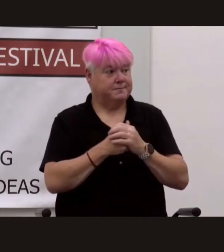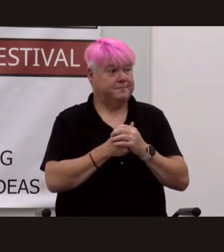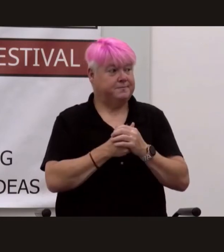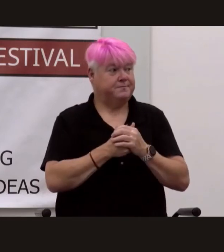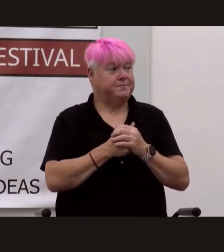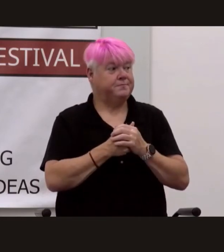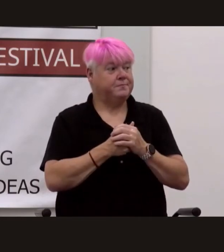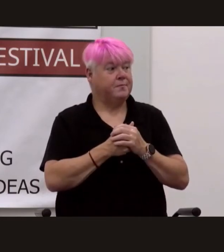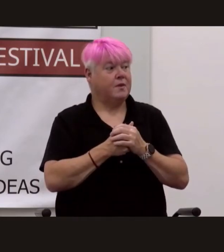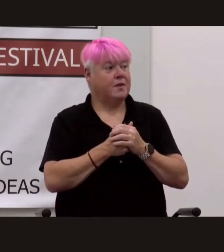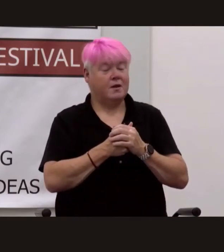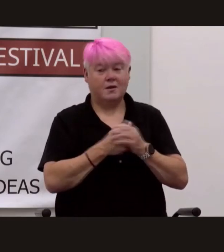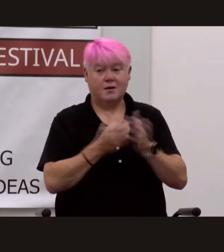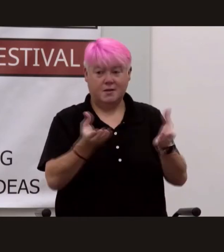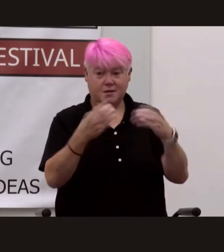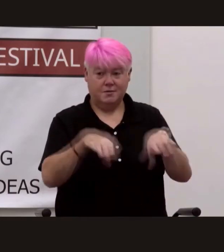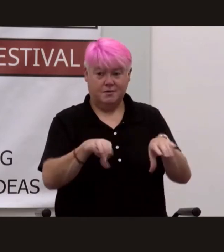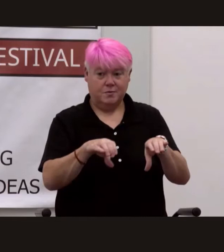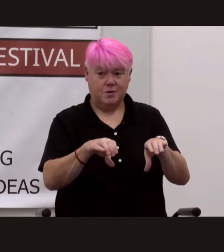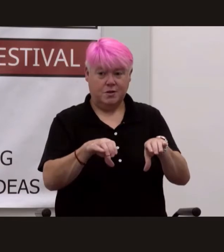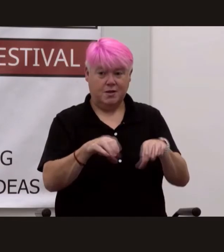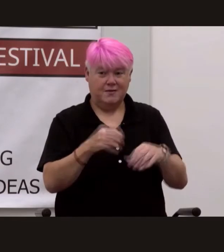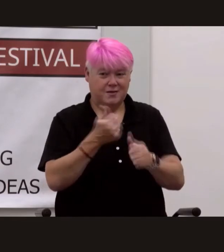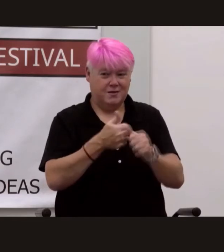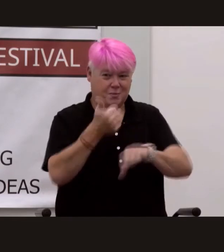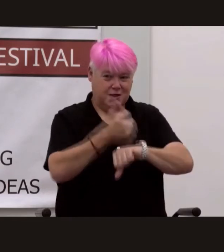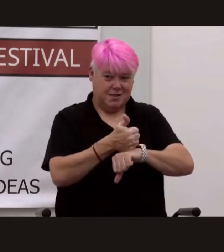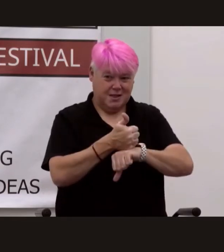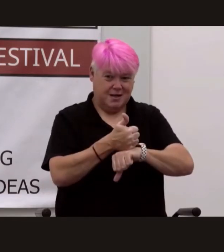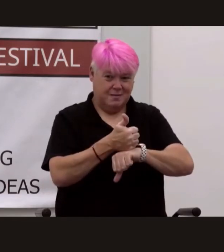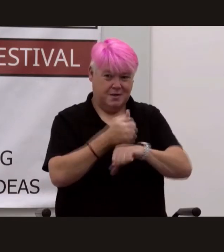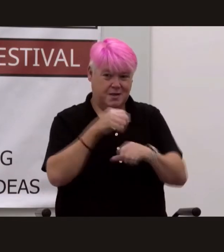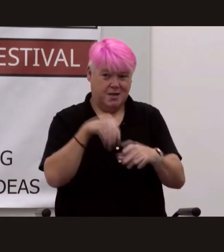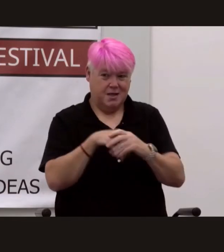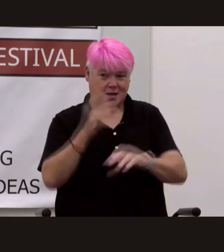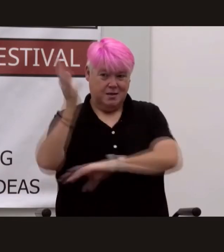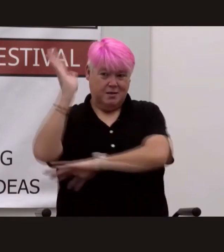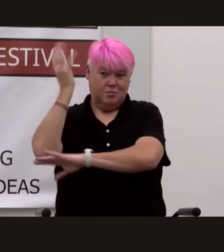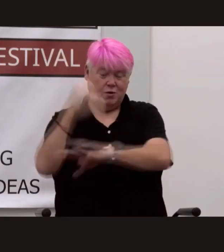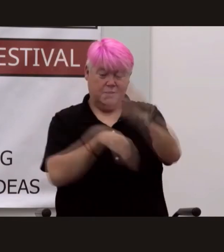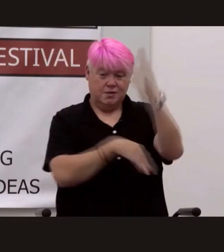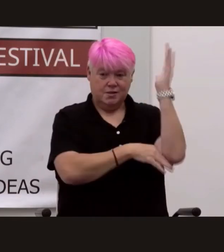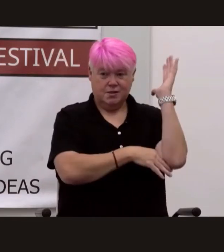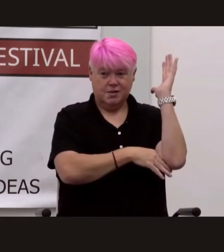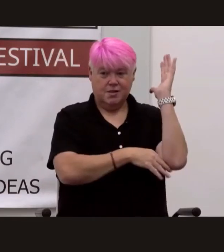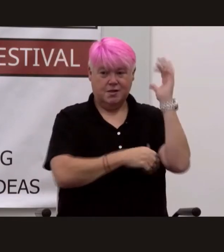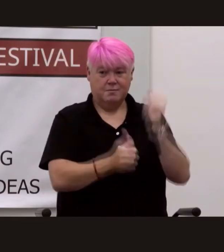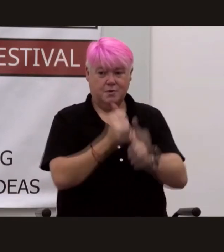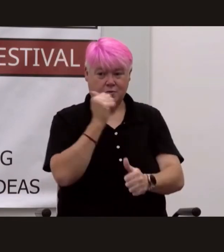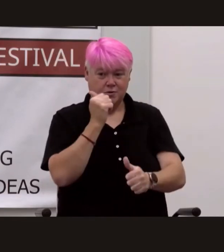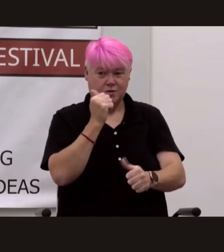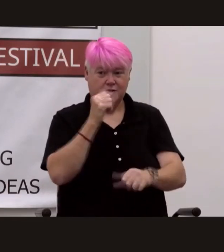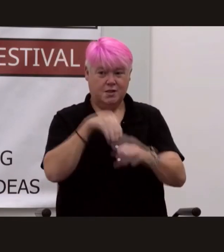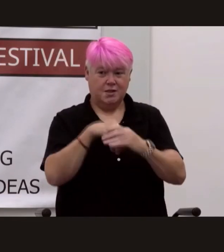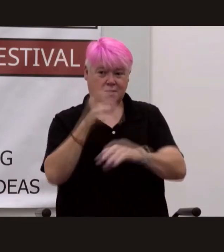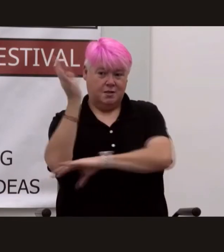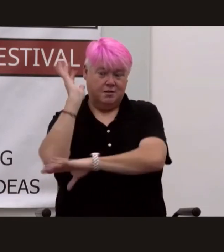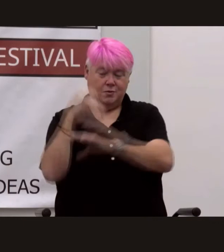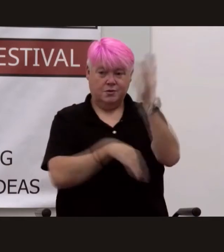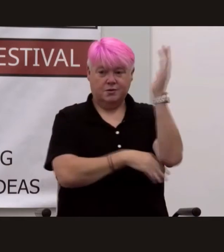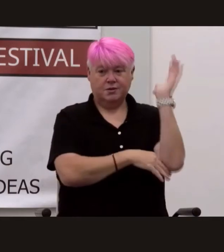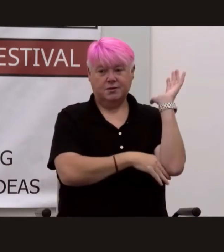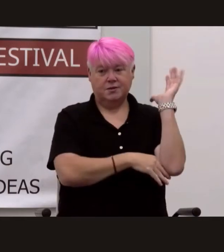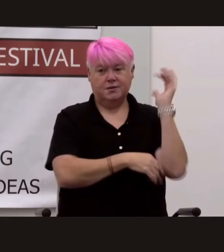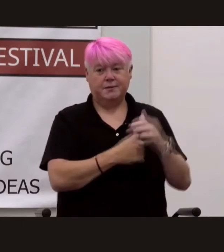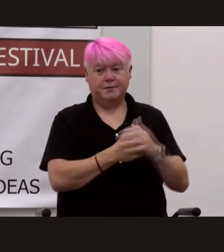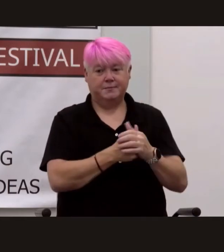So I didn't want, even though the book is set basically in the woods, mostly in the woods,